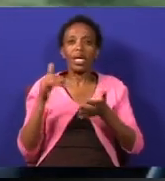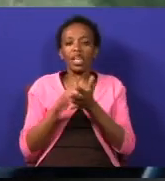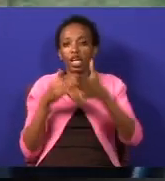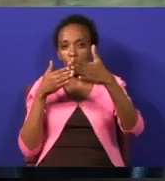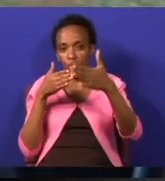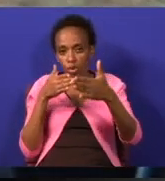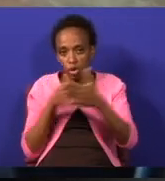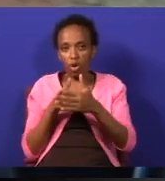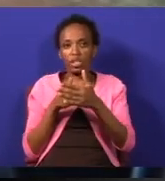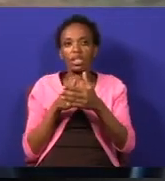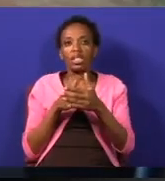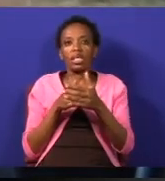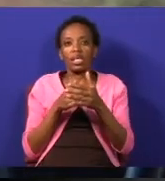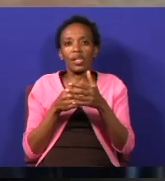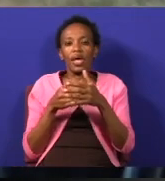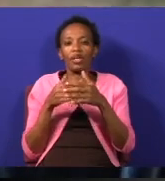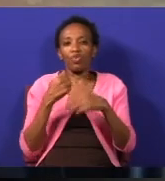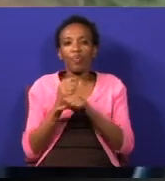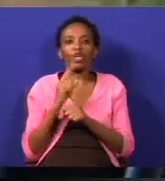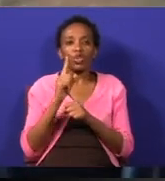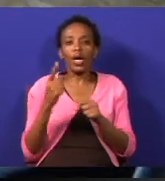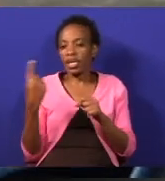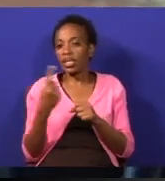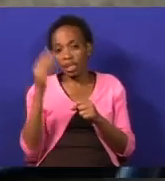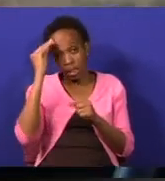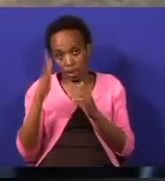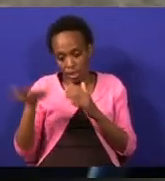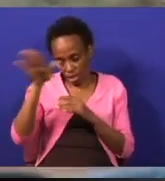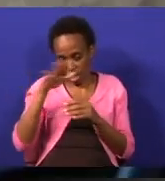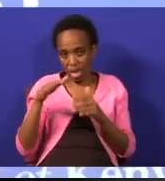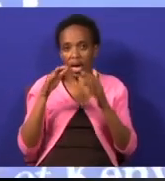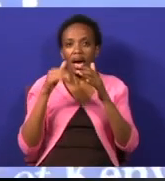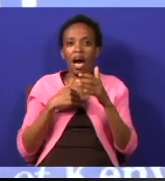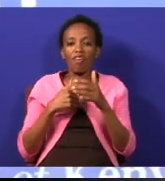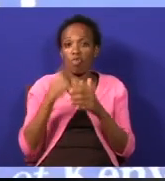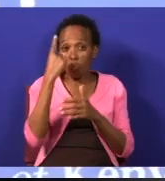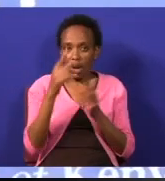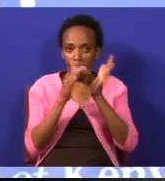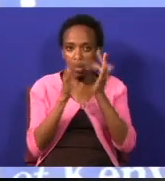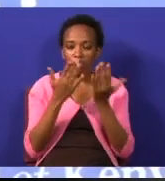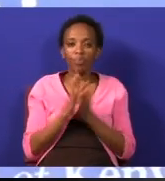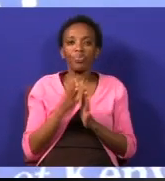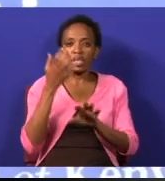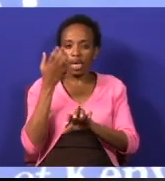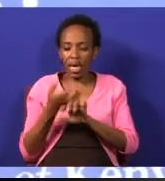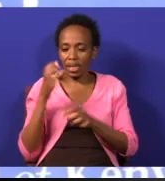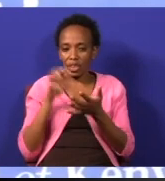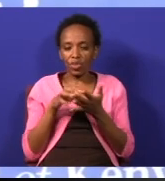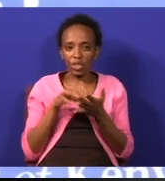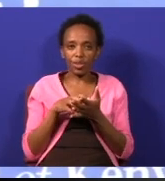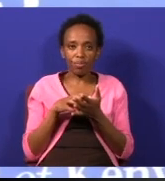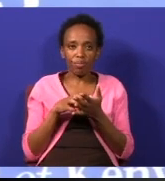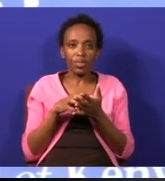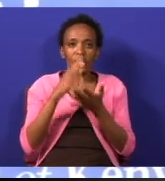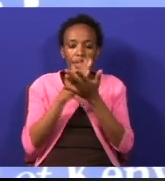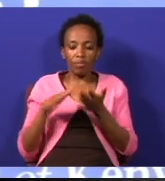their undying quest to ensure that every pupil in the areas has at least a Bible. There have been tough situations as well, because some